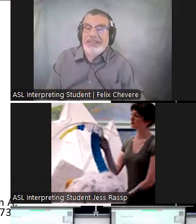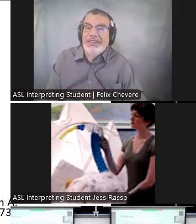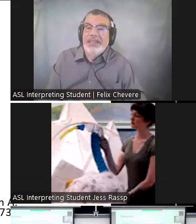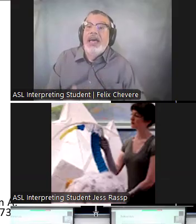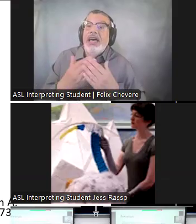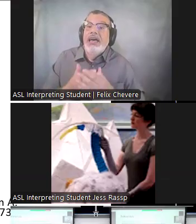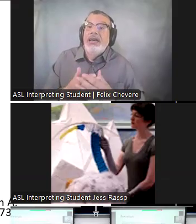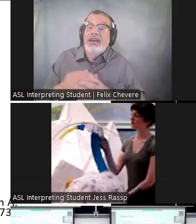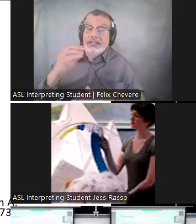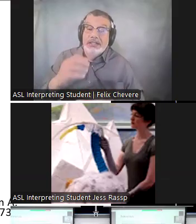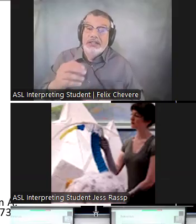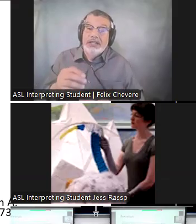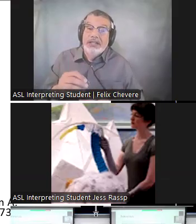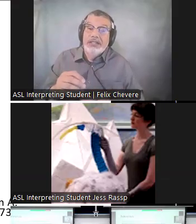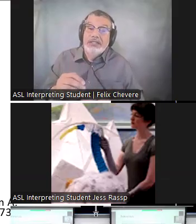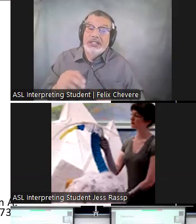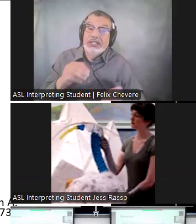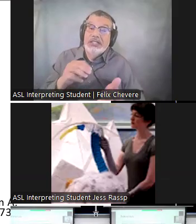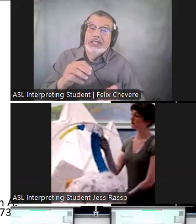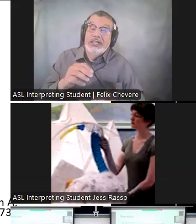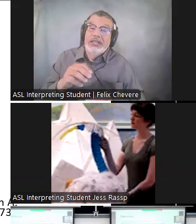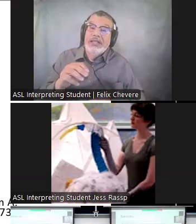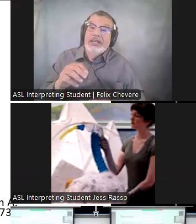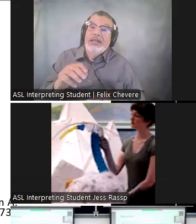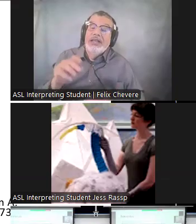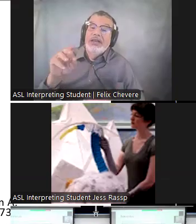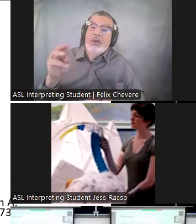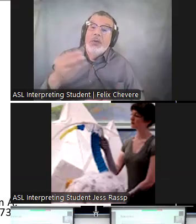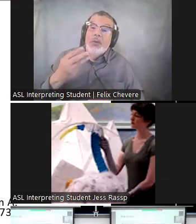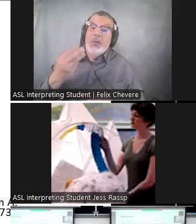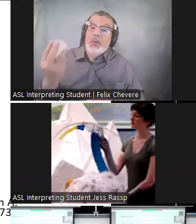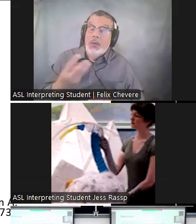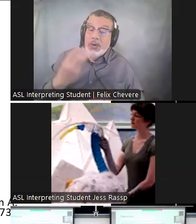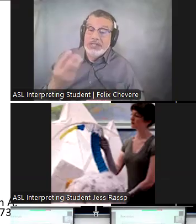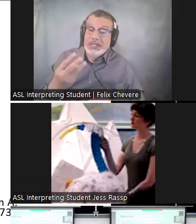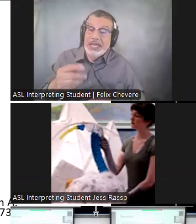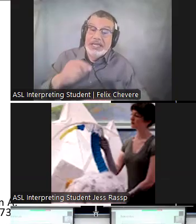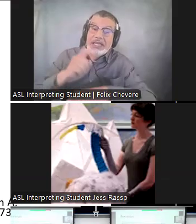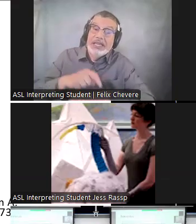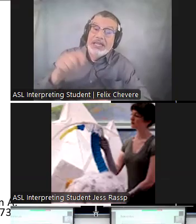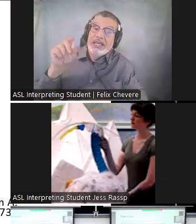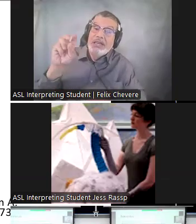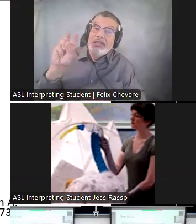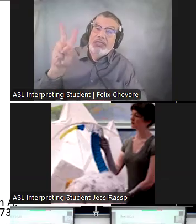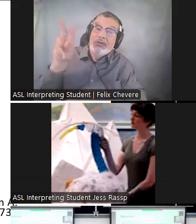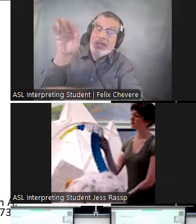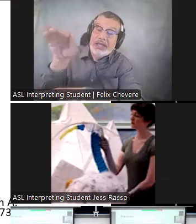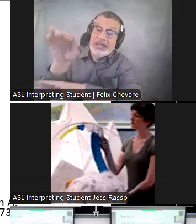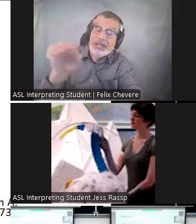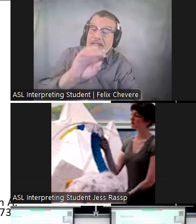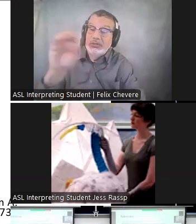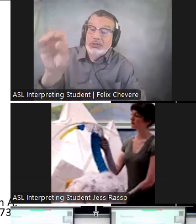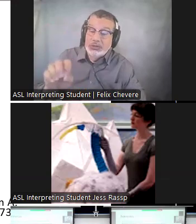presentation, Professor Norris. You're And next week on Wednesday at 3 o'clock in this room / on Zoom, we'll